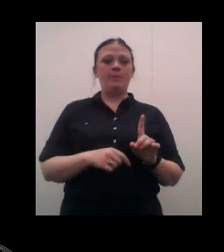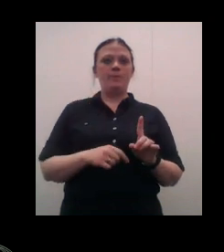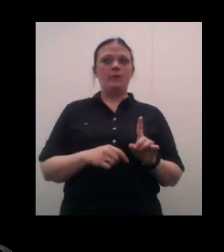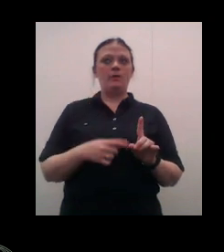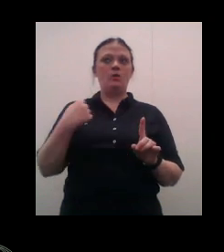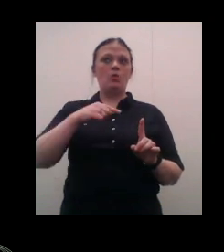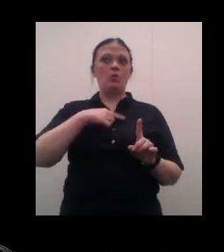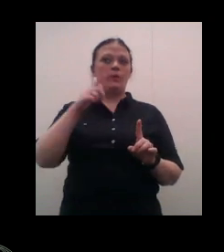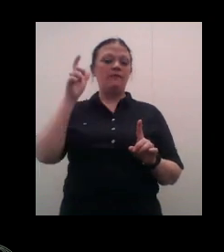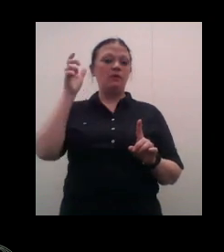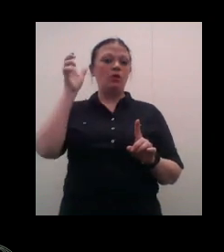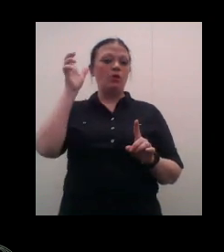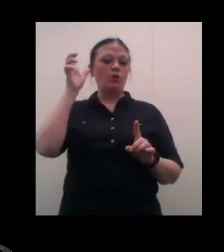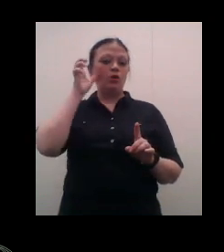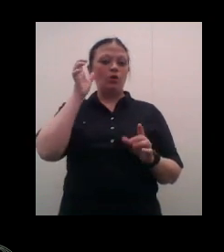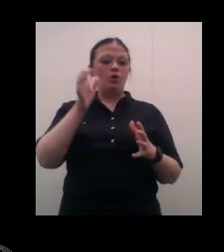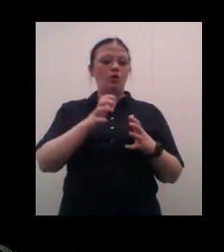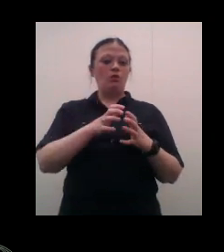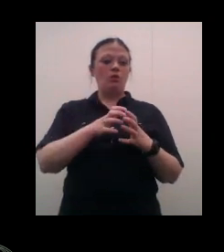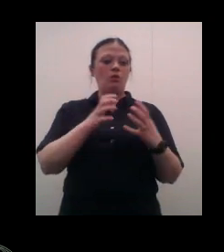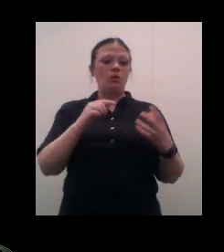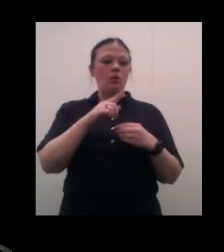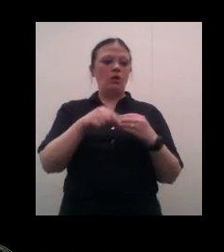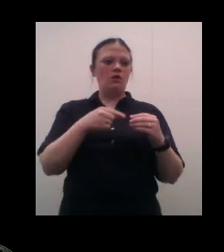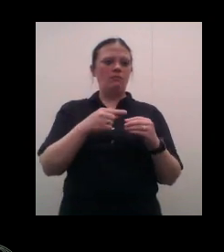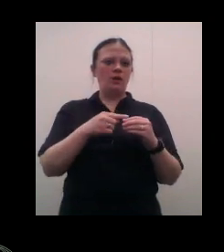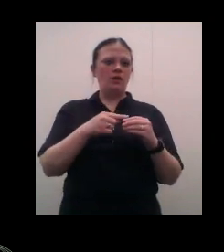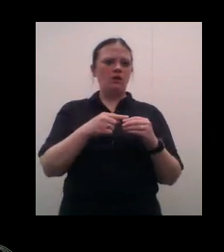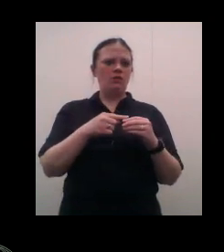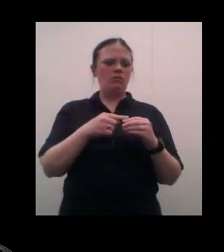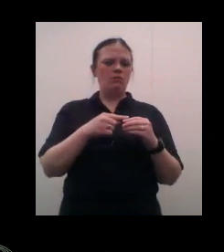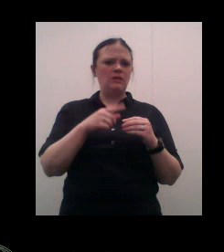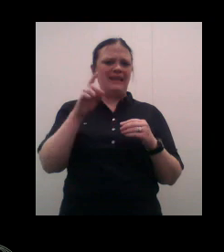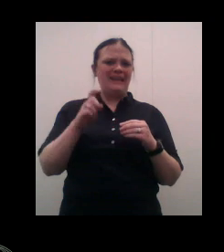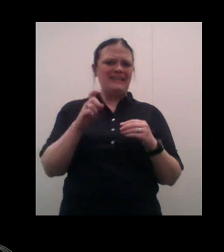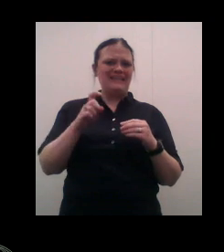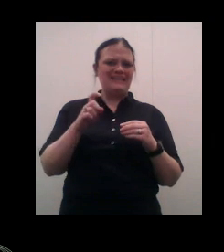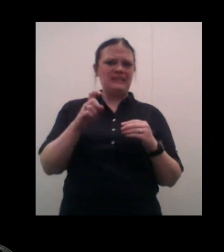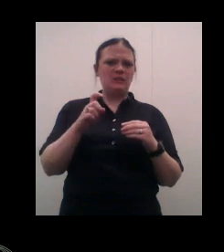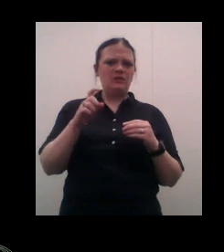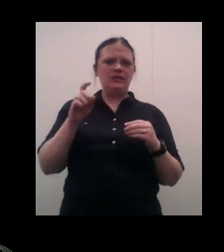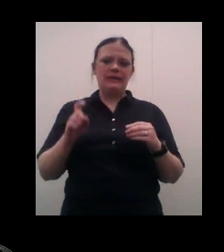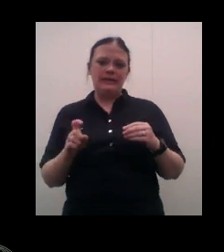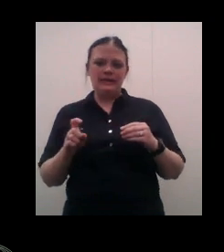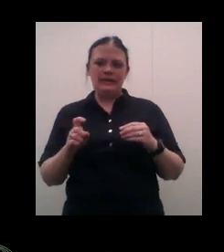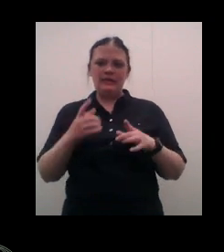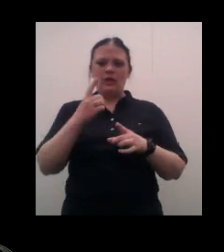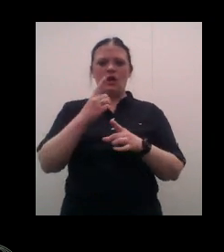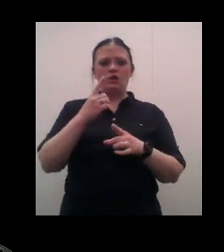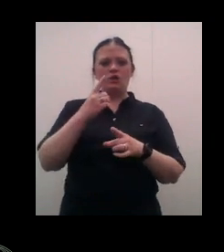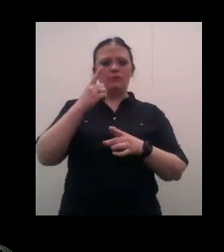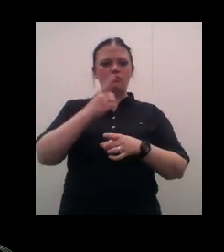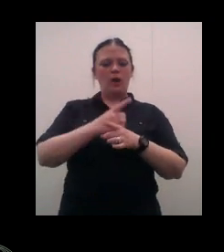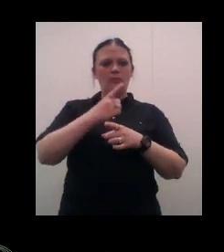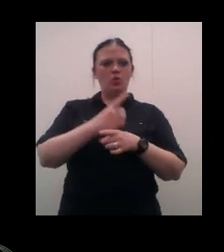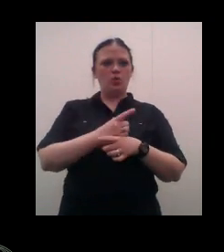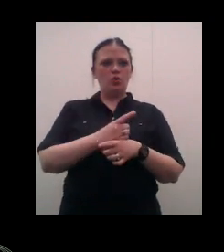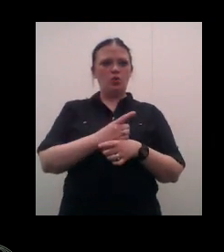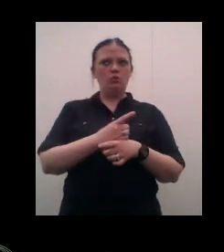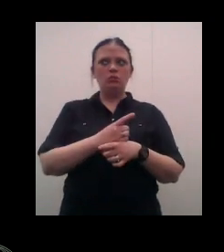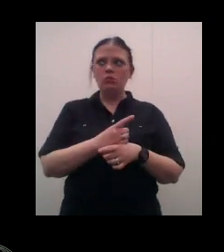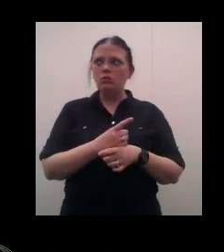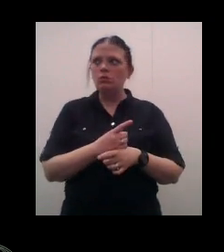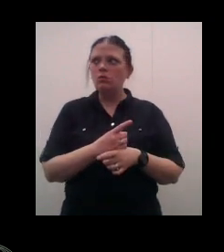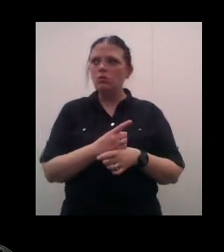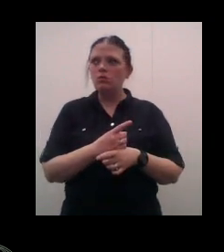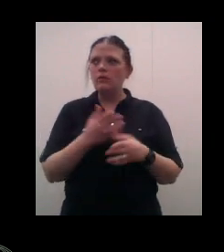We've been hearing a lot about PPE and the necessary need and all of that, and obviously the ammunition, the proper ammunition that these